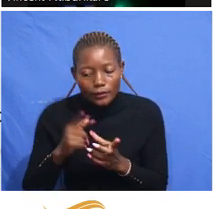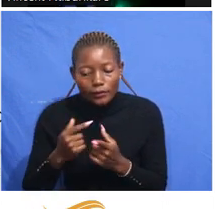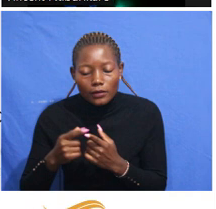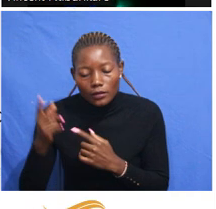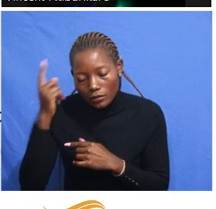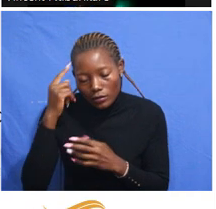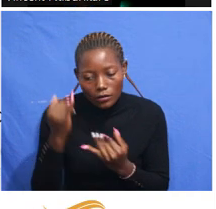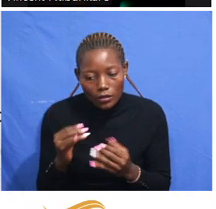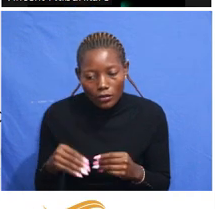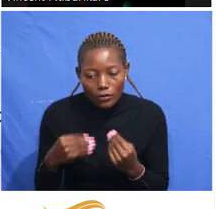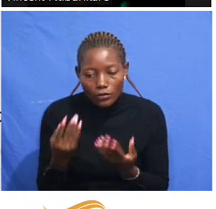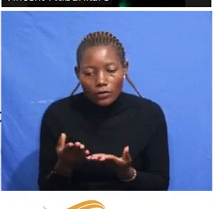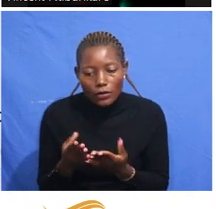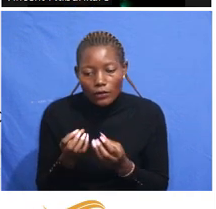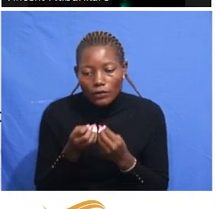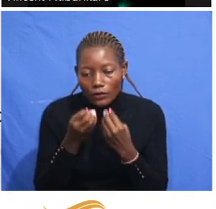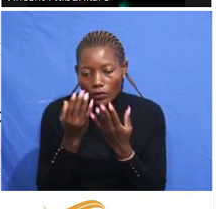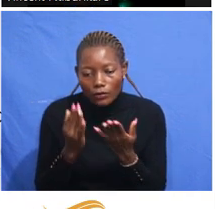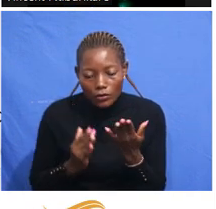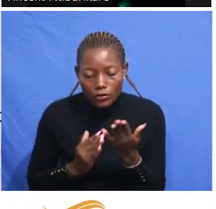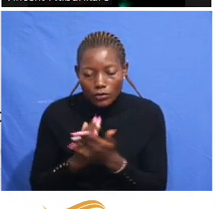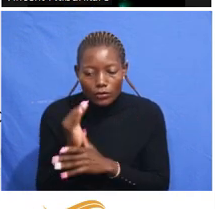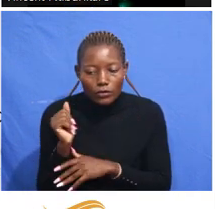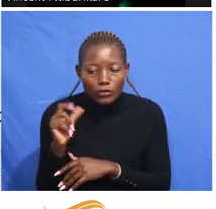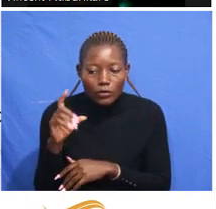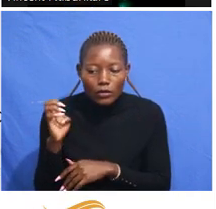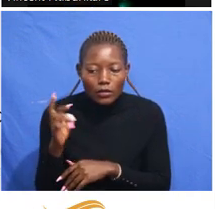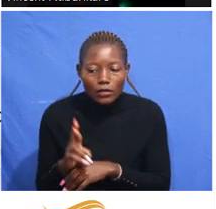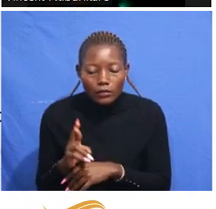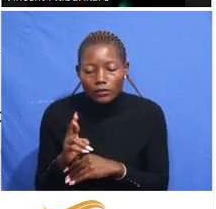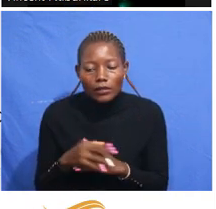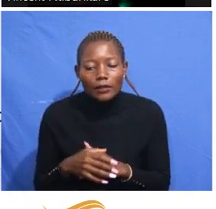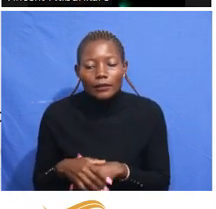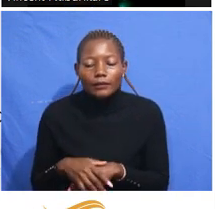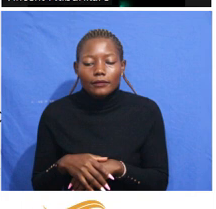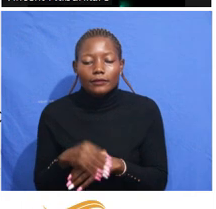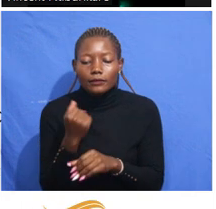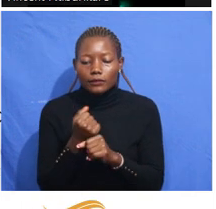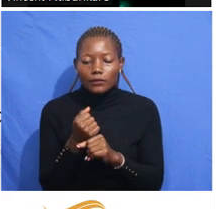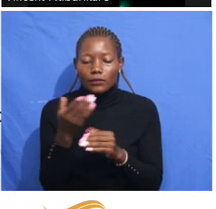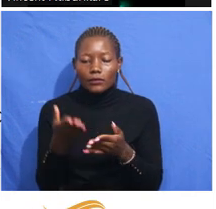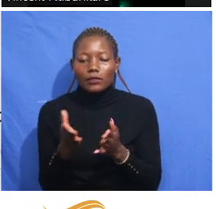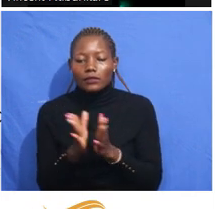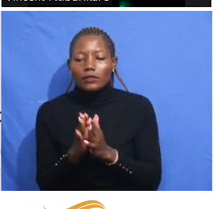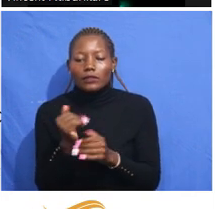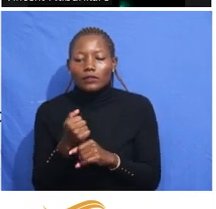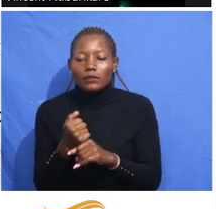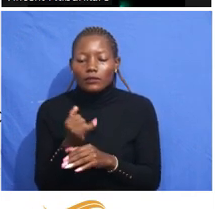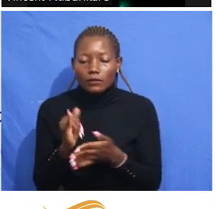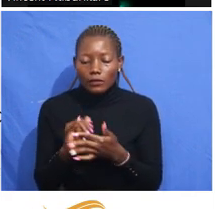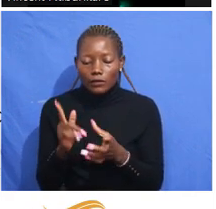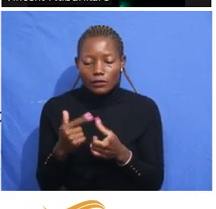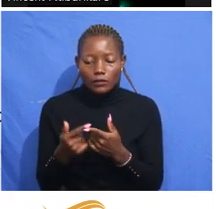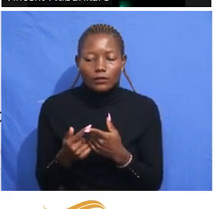brain now gives instruction through the axon to the effector that do this and do this. And then you will find at